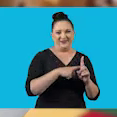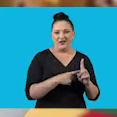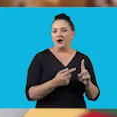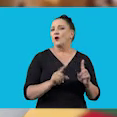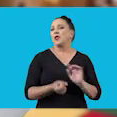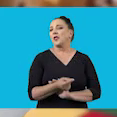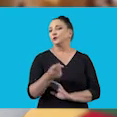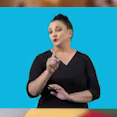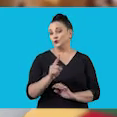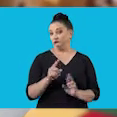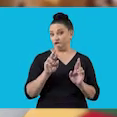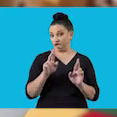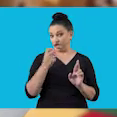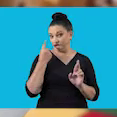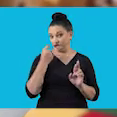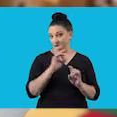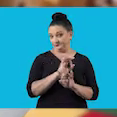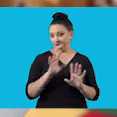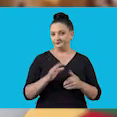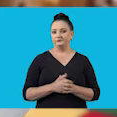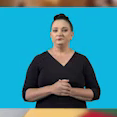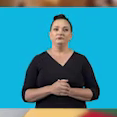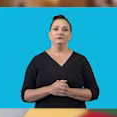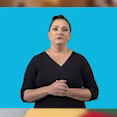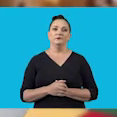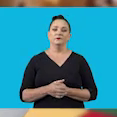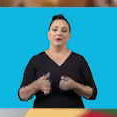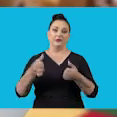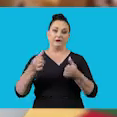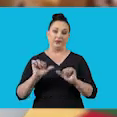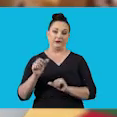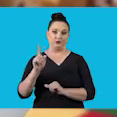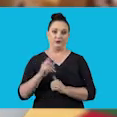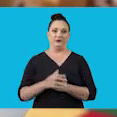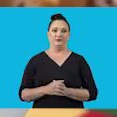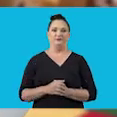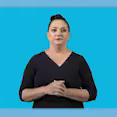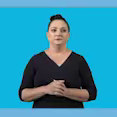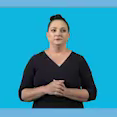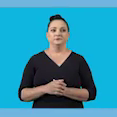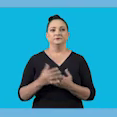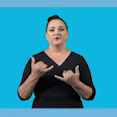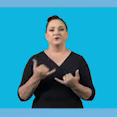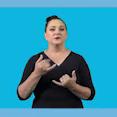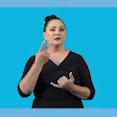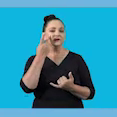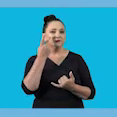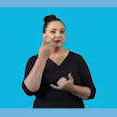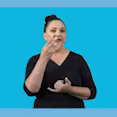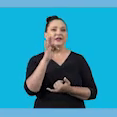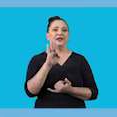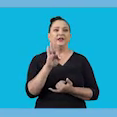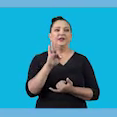adding or removing the temperature. Now let's see what happens on our next concept. So our next concept is